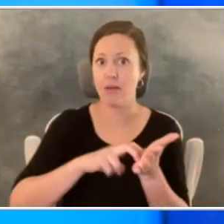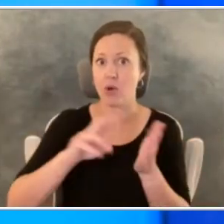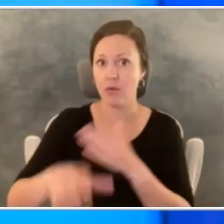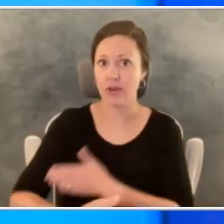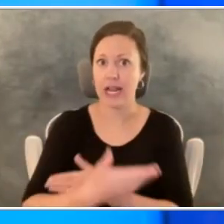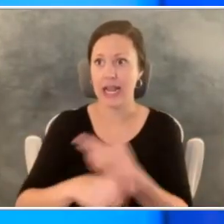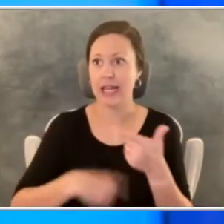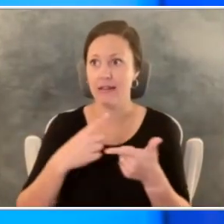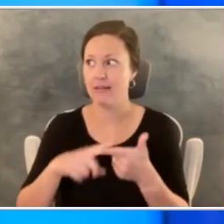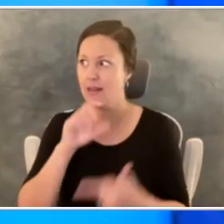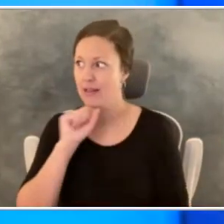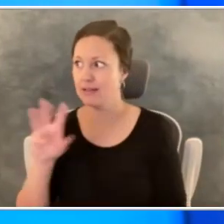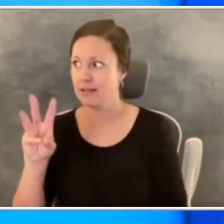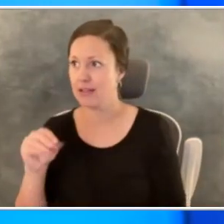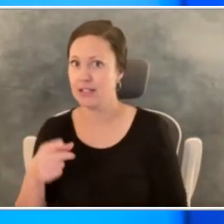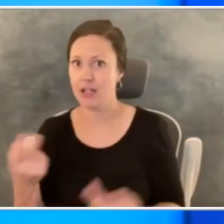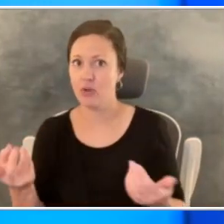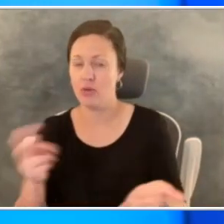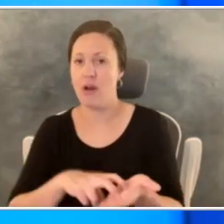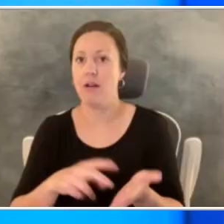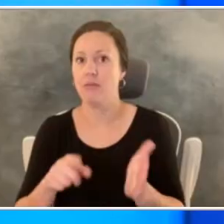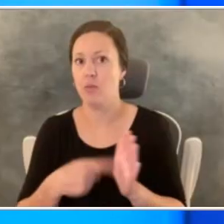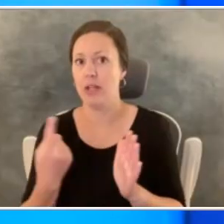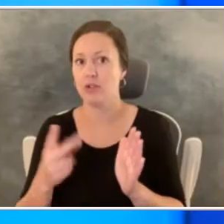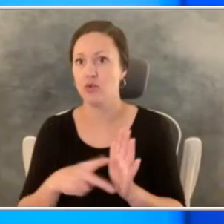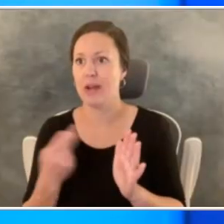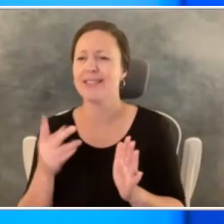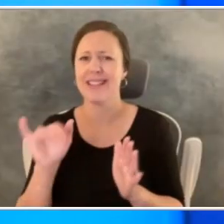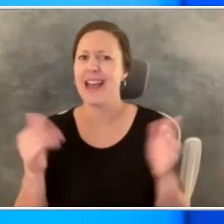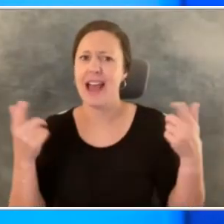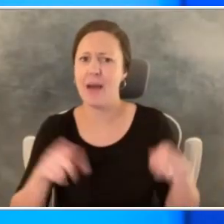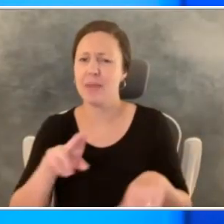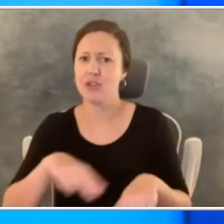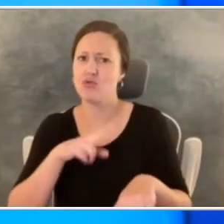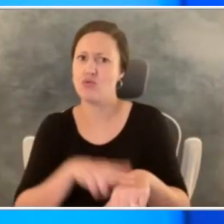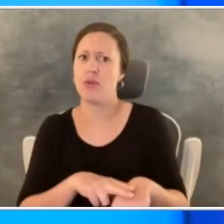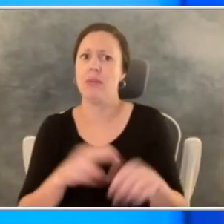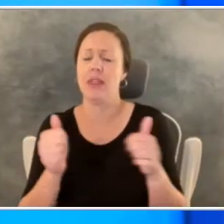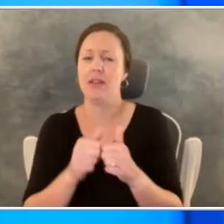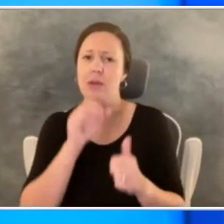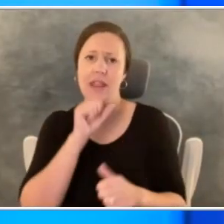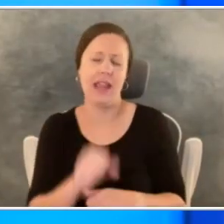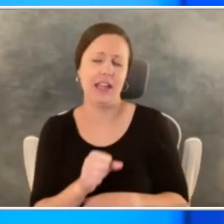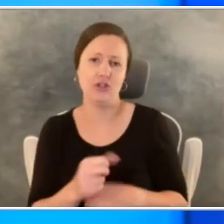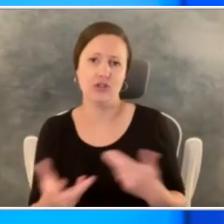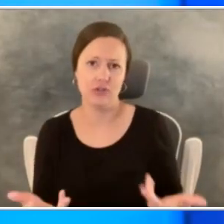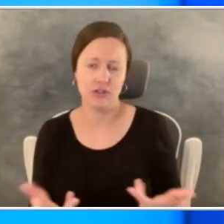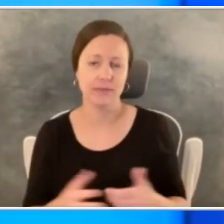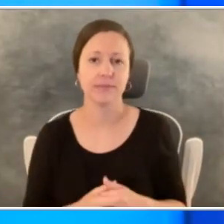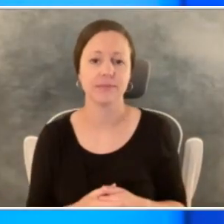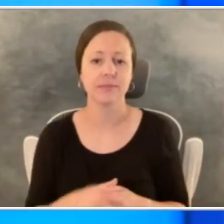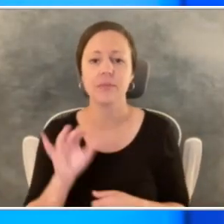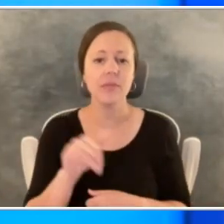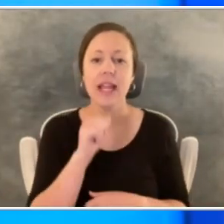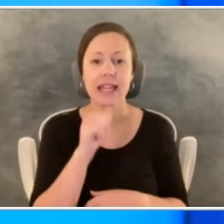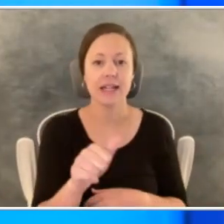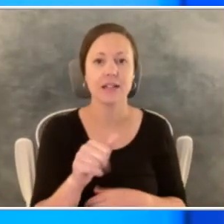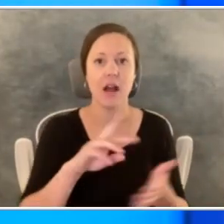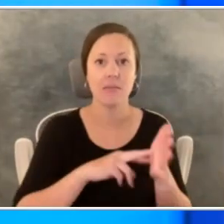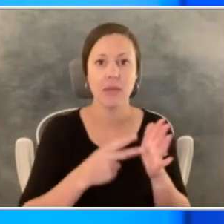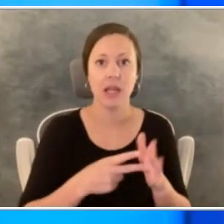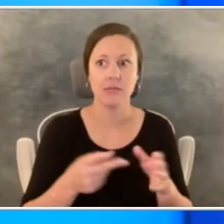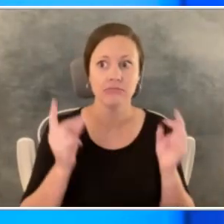once or twice a night, that happens with age. That happens as prostate gets bigger with age. That is not necessarily a sign of prostate